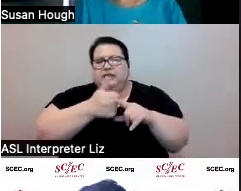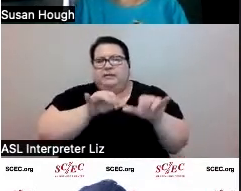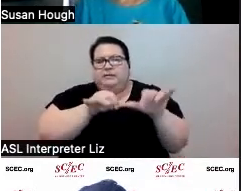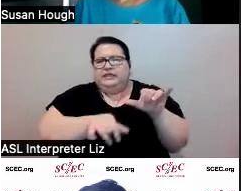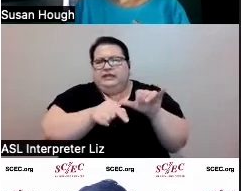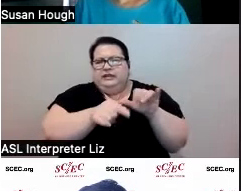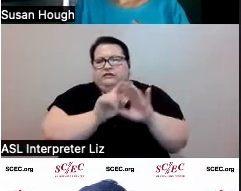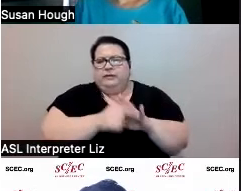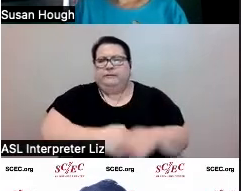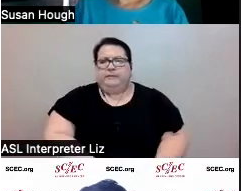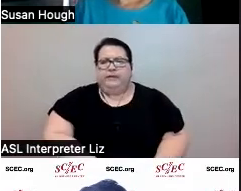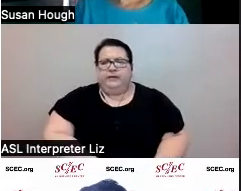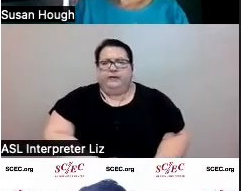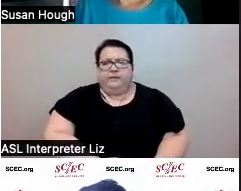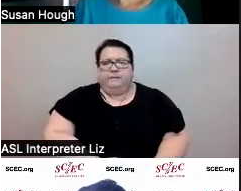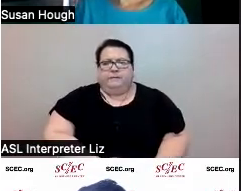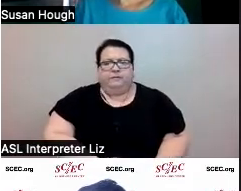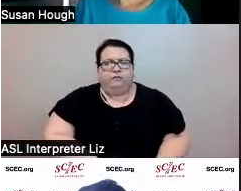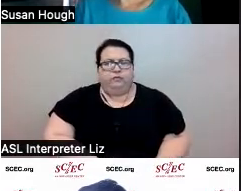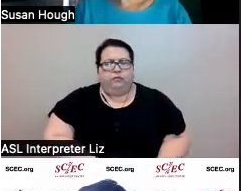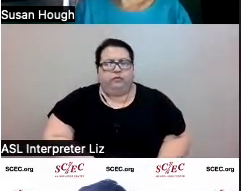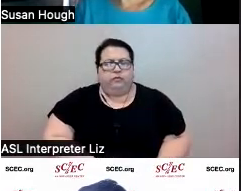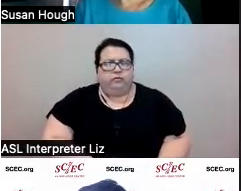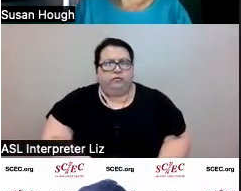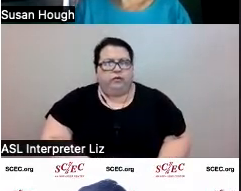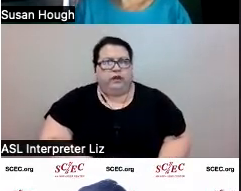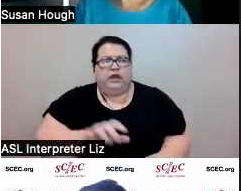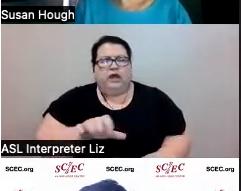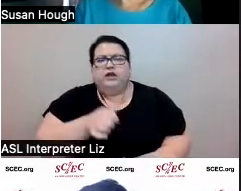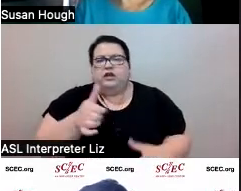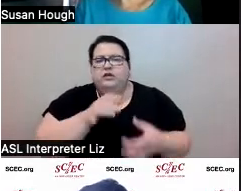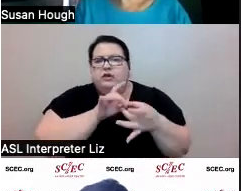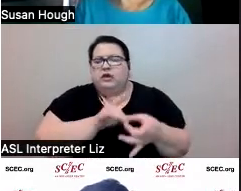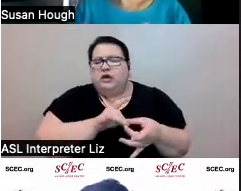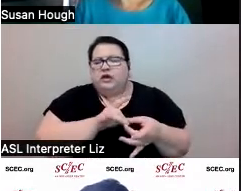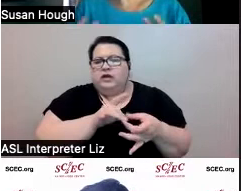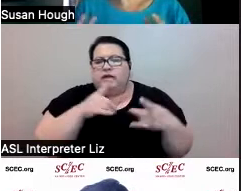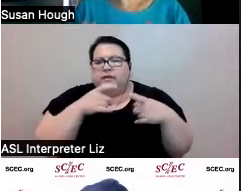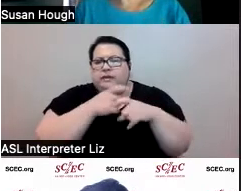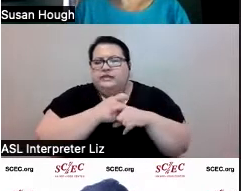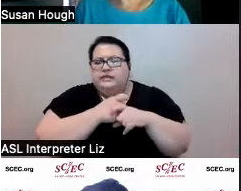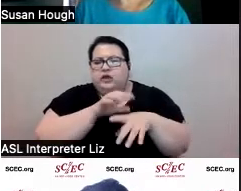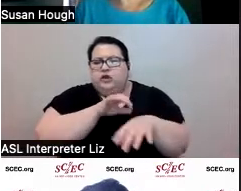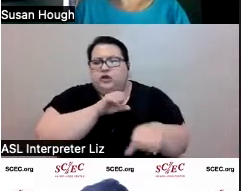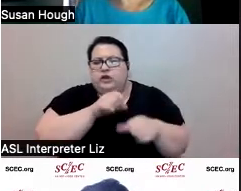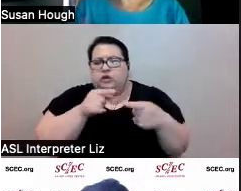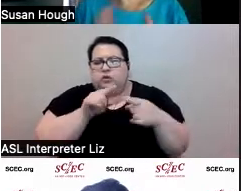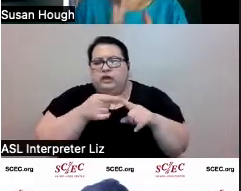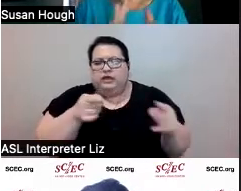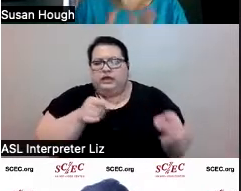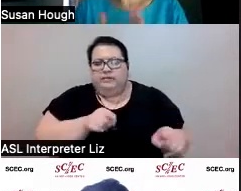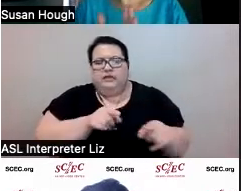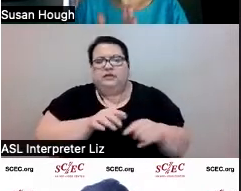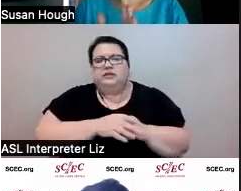back. Another lesson from landers had to do with the complexity of an earthquake once it gets going. So when